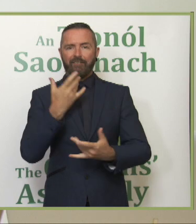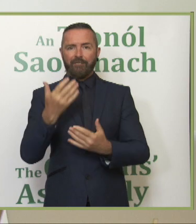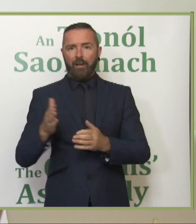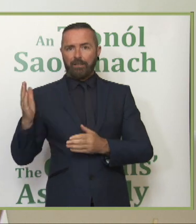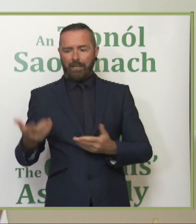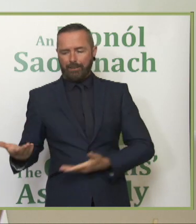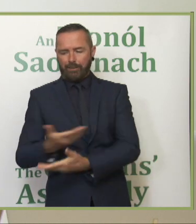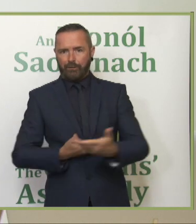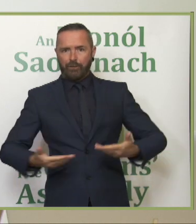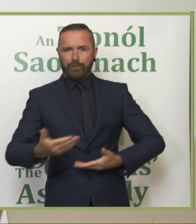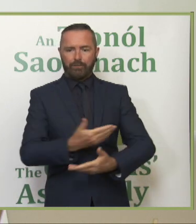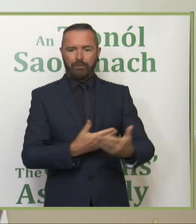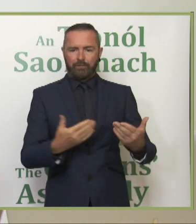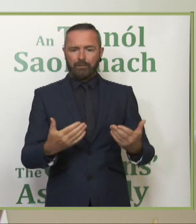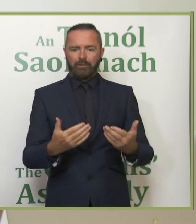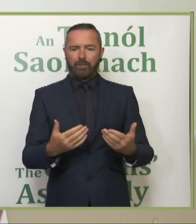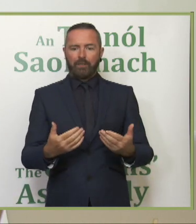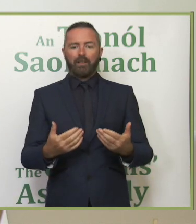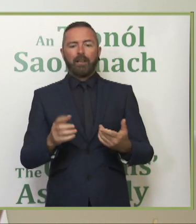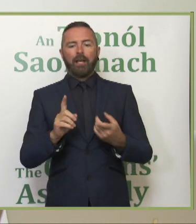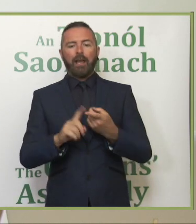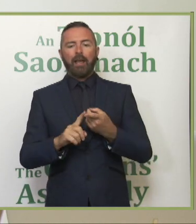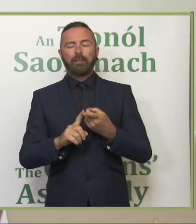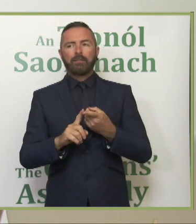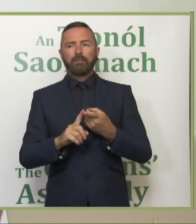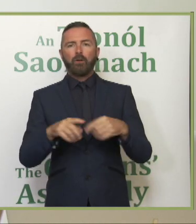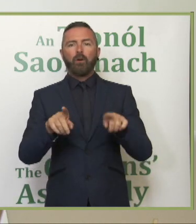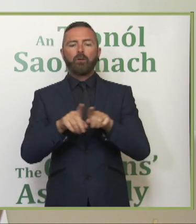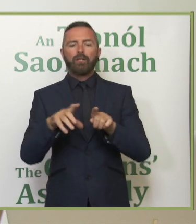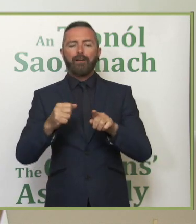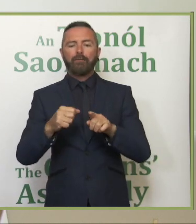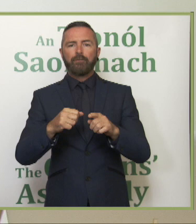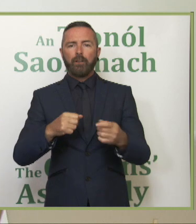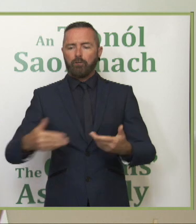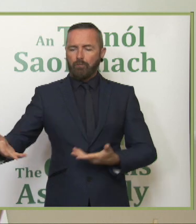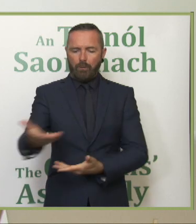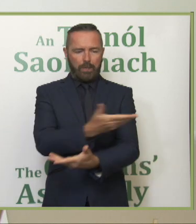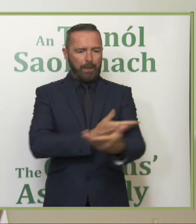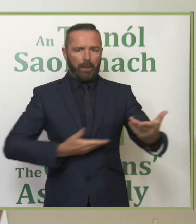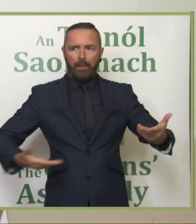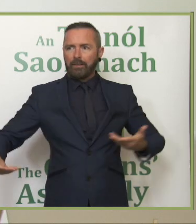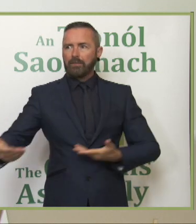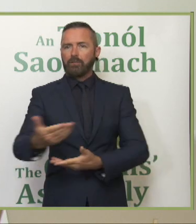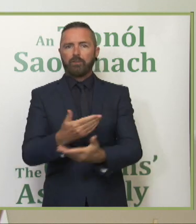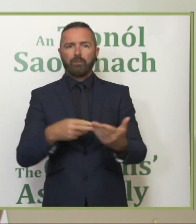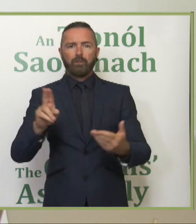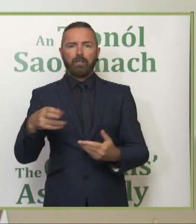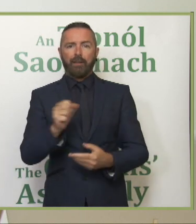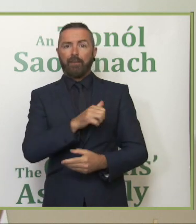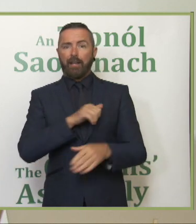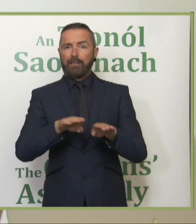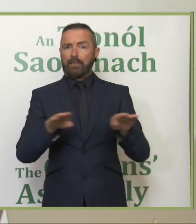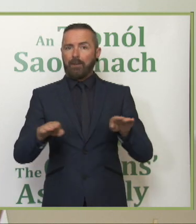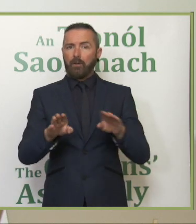that we had, the panel discussion. And then we also had the roundtable discussions that you were able to have at the table, followed